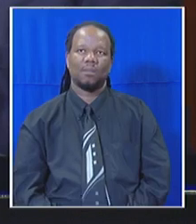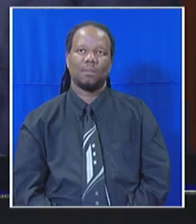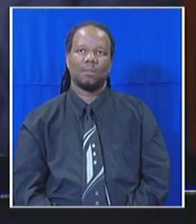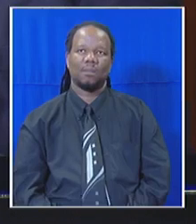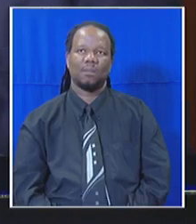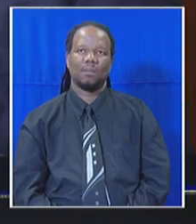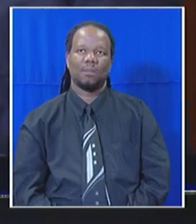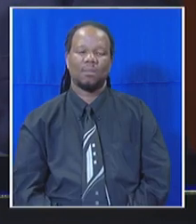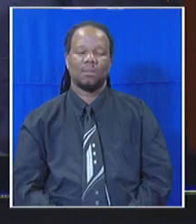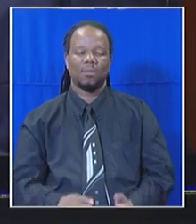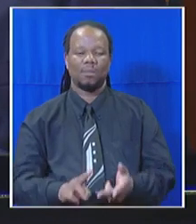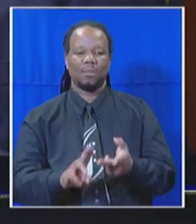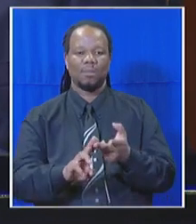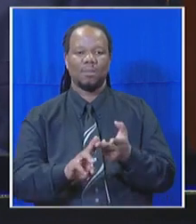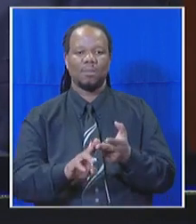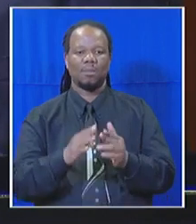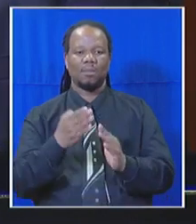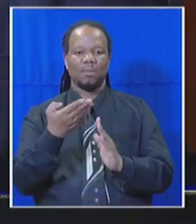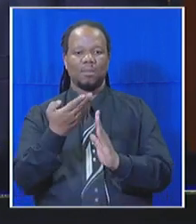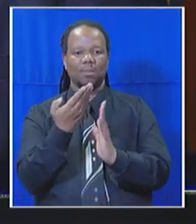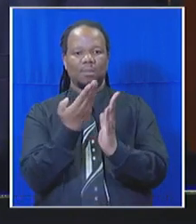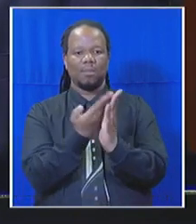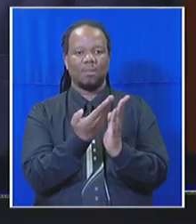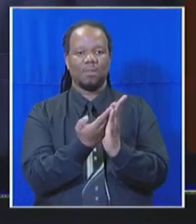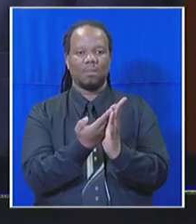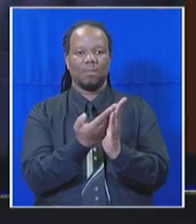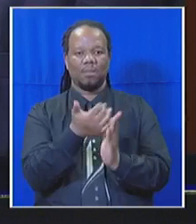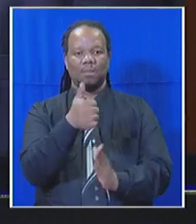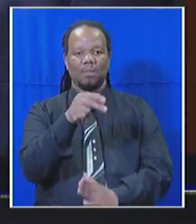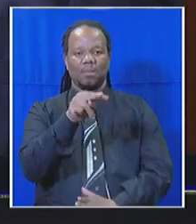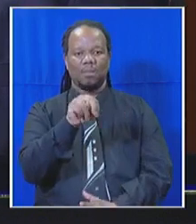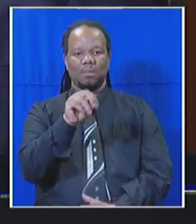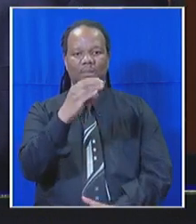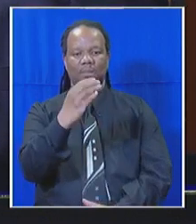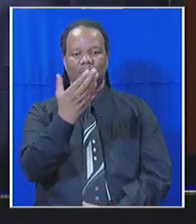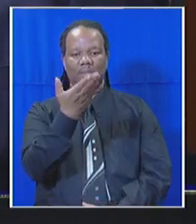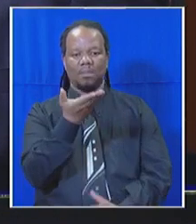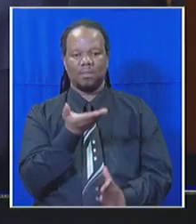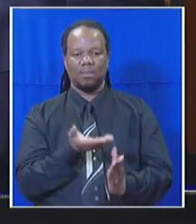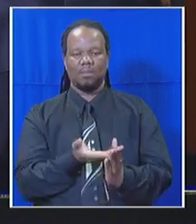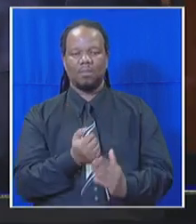The second item on the order paper is also a motion in the name of the Chief Whip. Chief Whip.